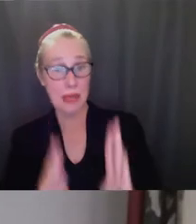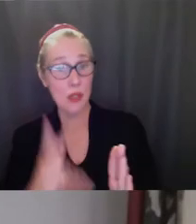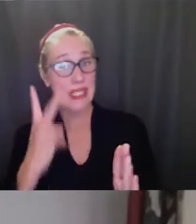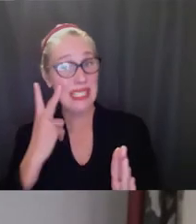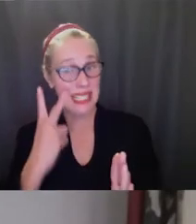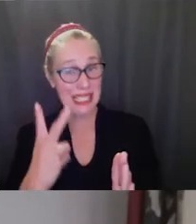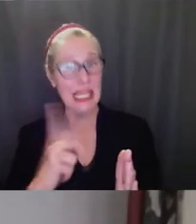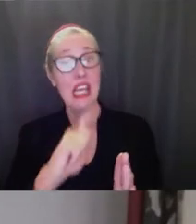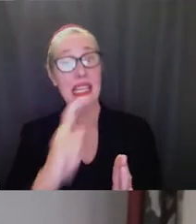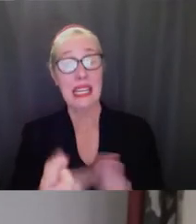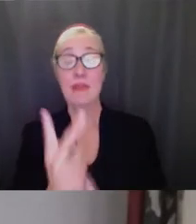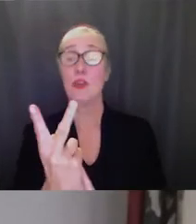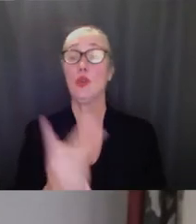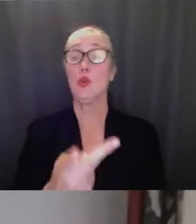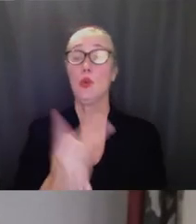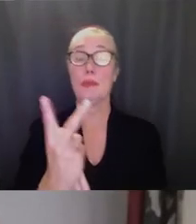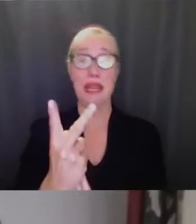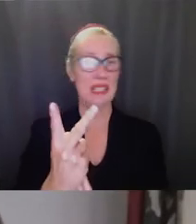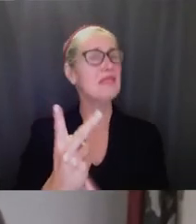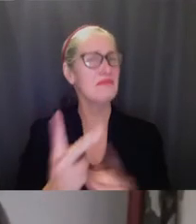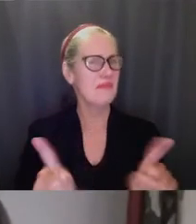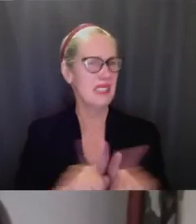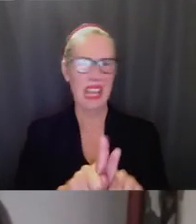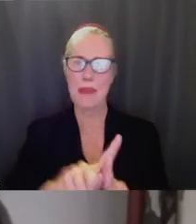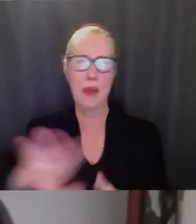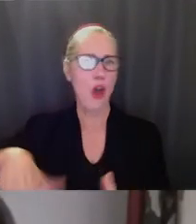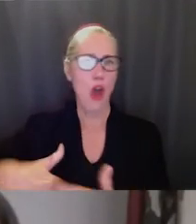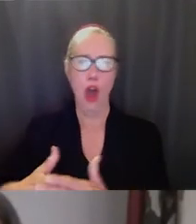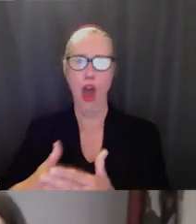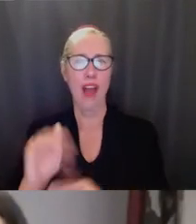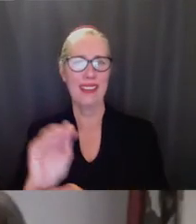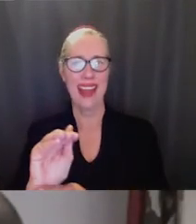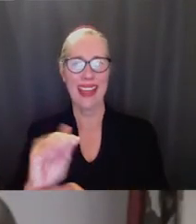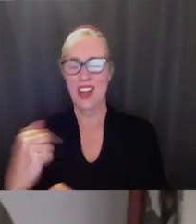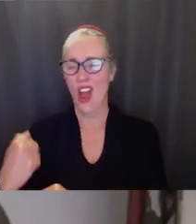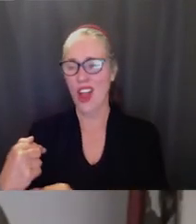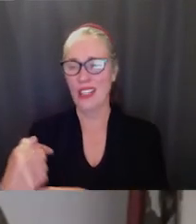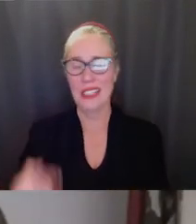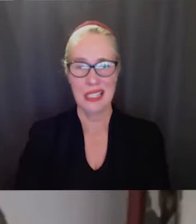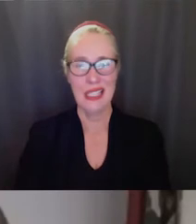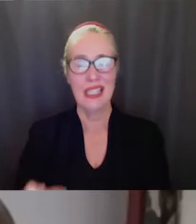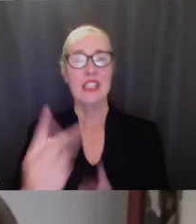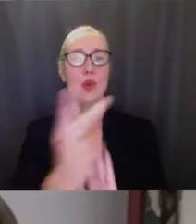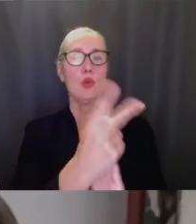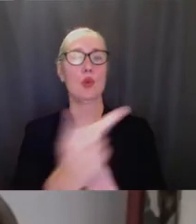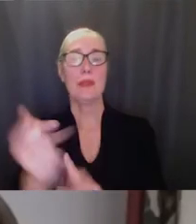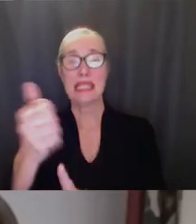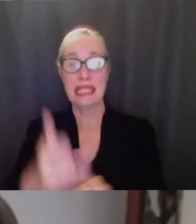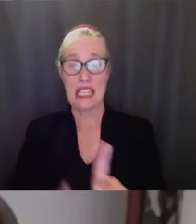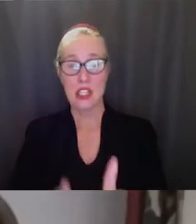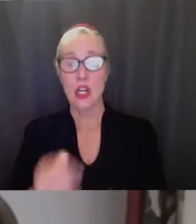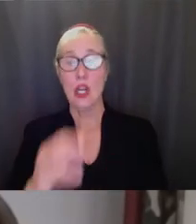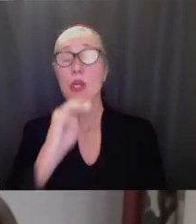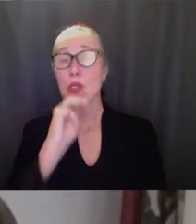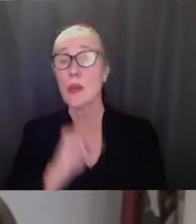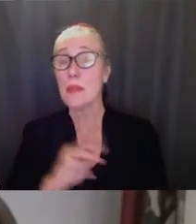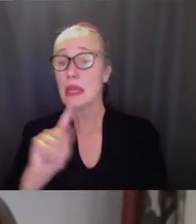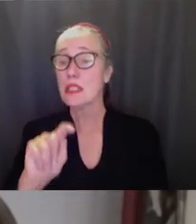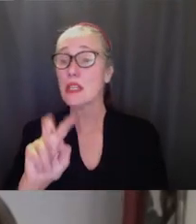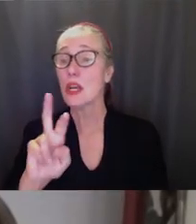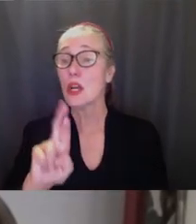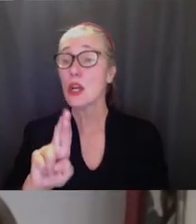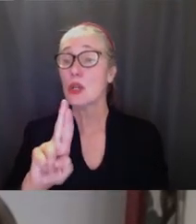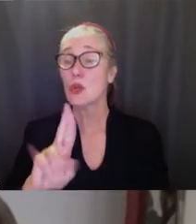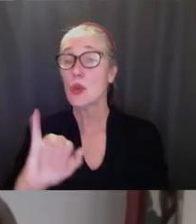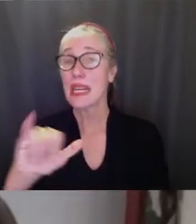allotted two minutes each and so miss trujillo do we have any folks calling in and